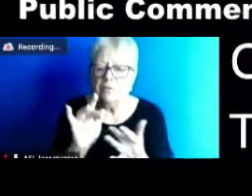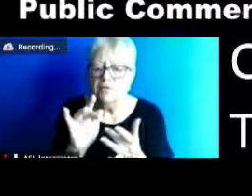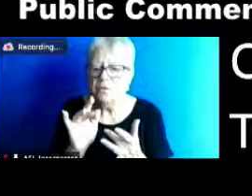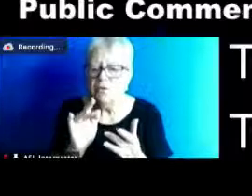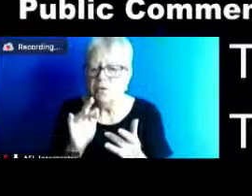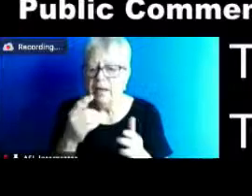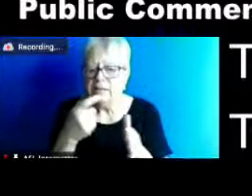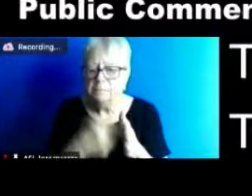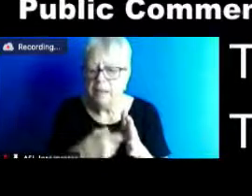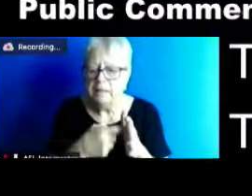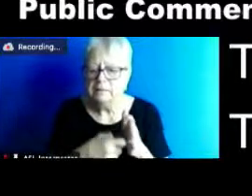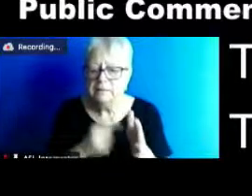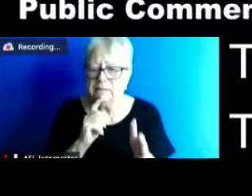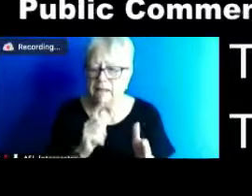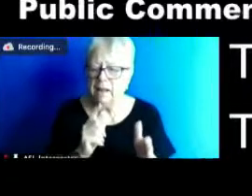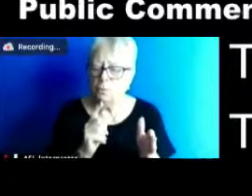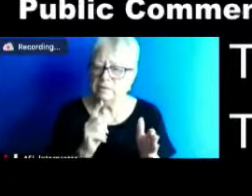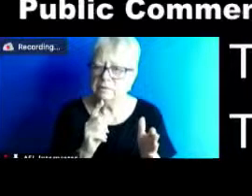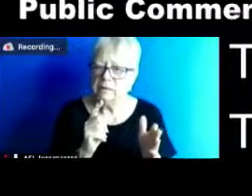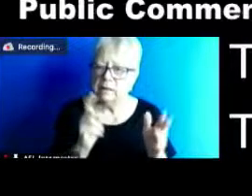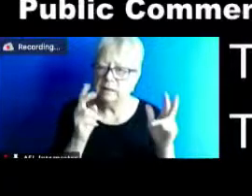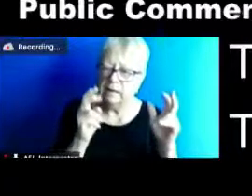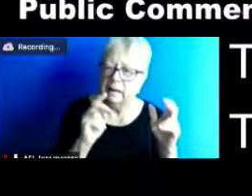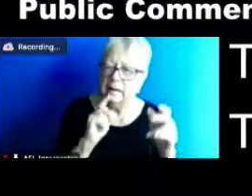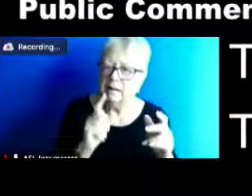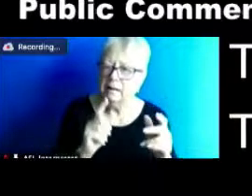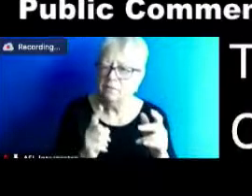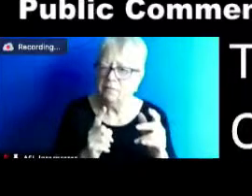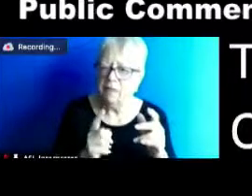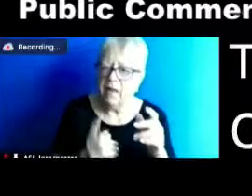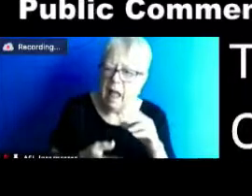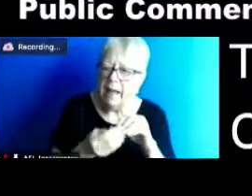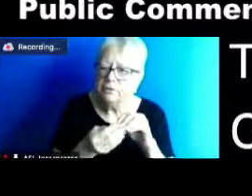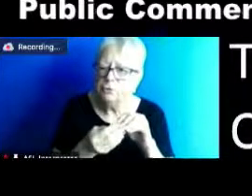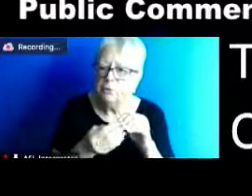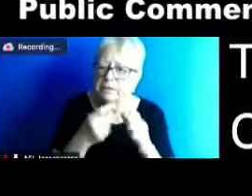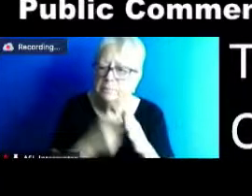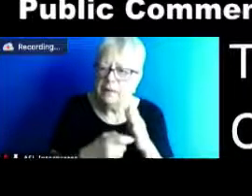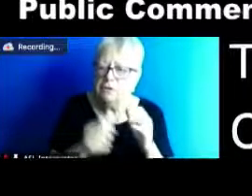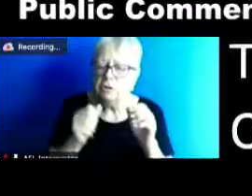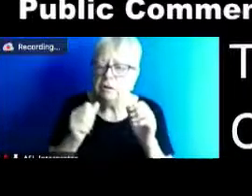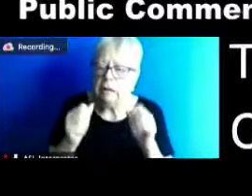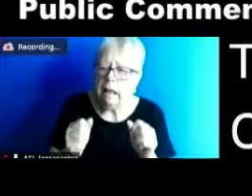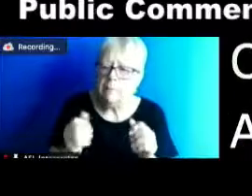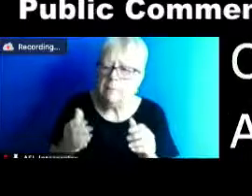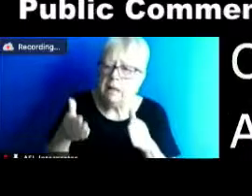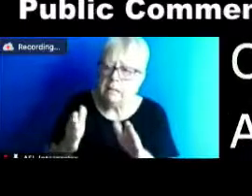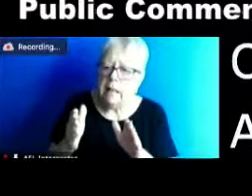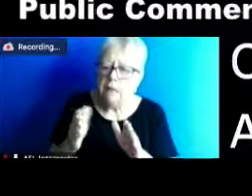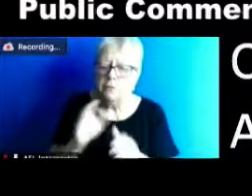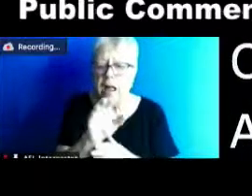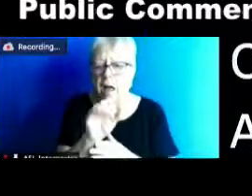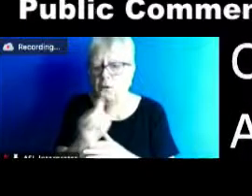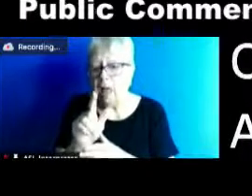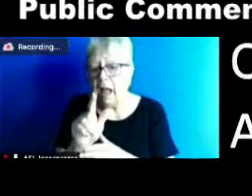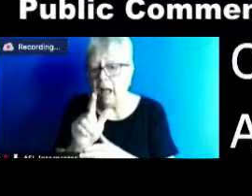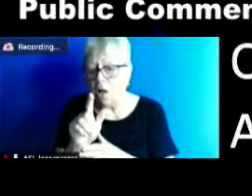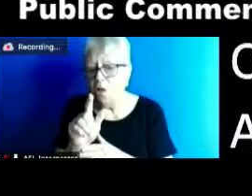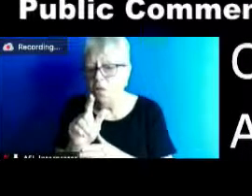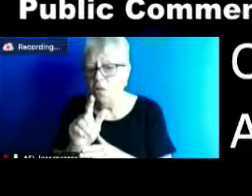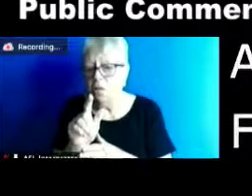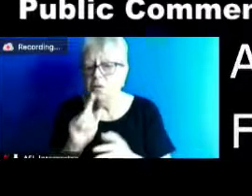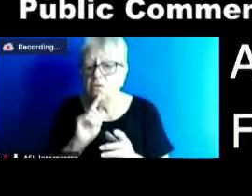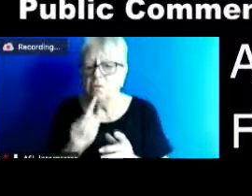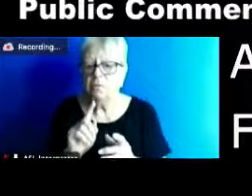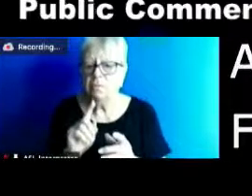or not that extra expenses could be allowed, and Cal HR does provide for going beyond the standard